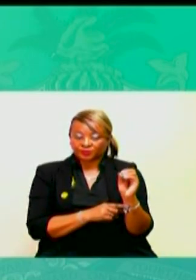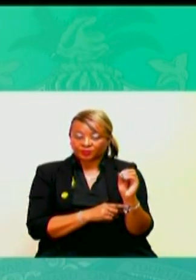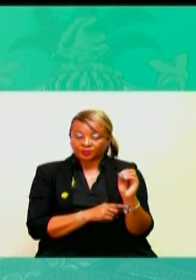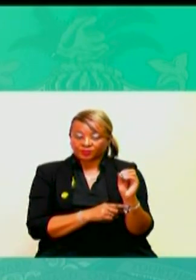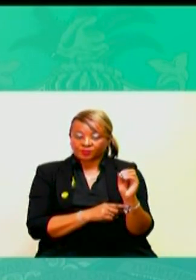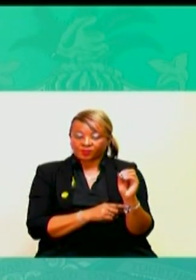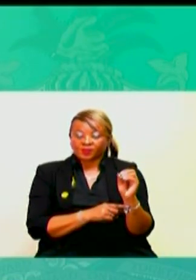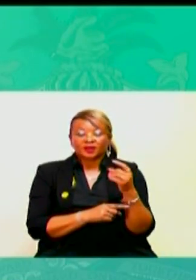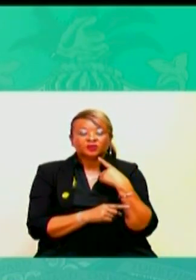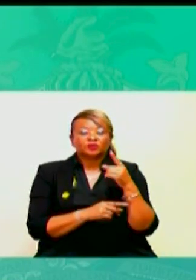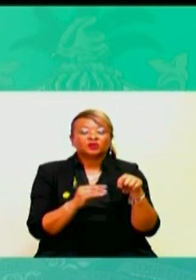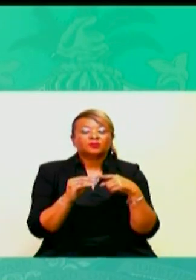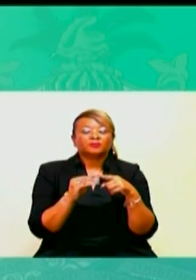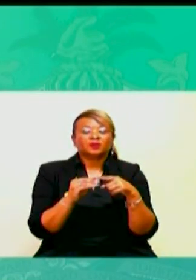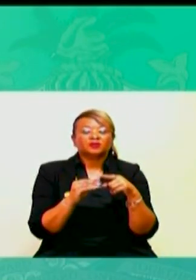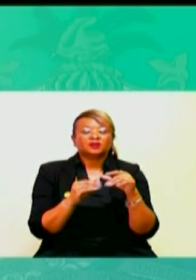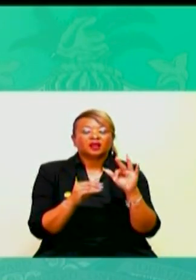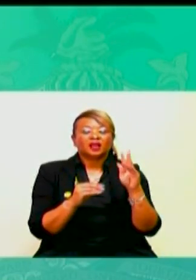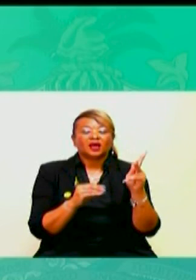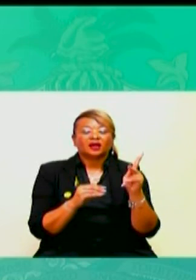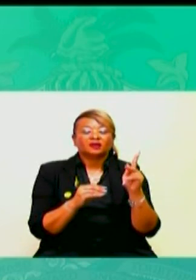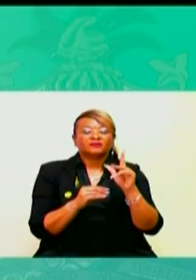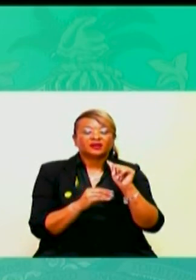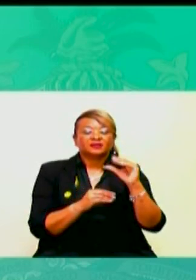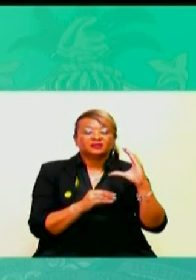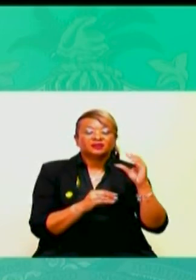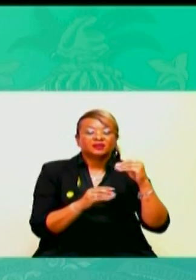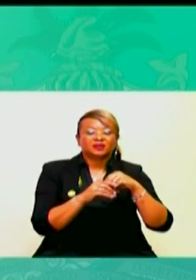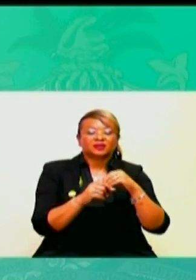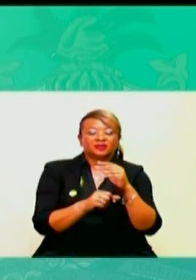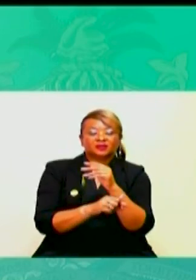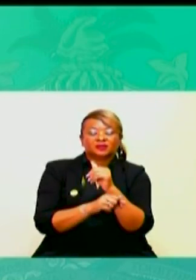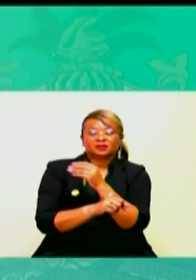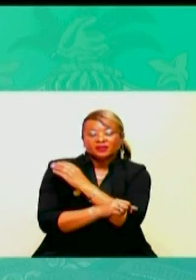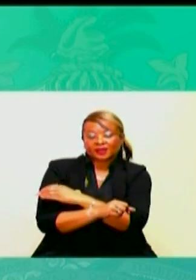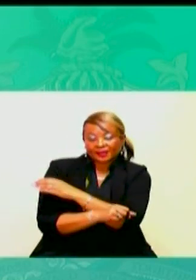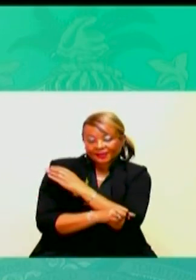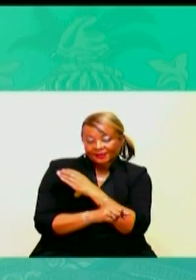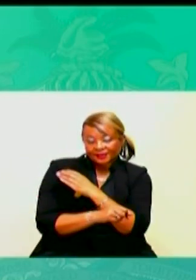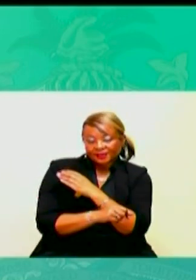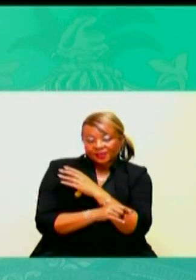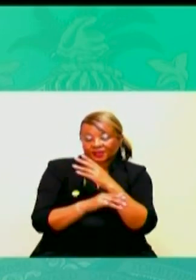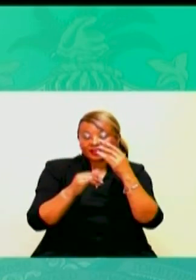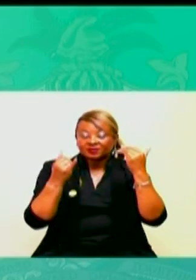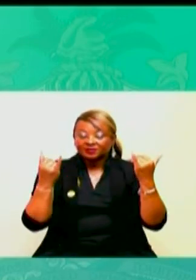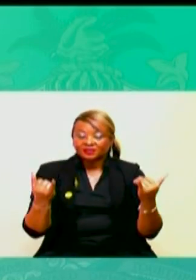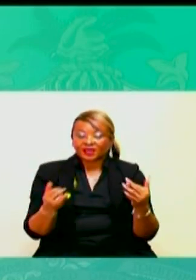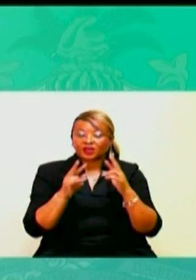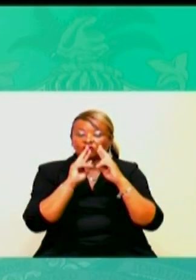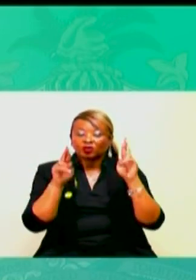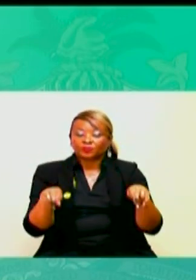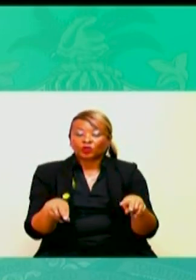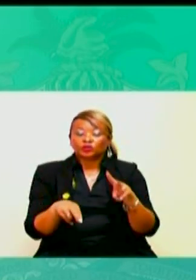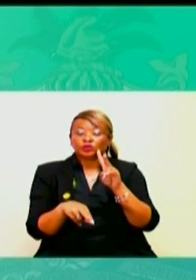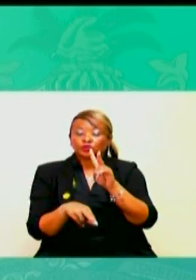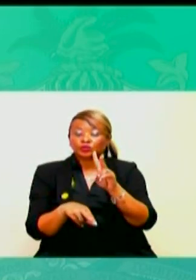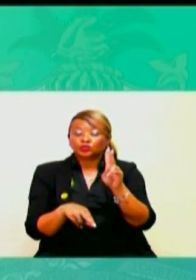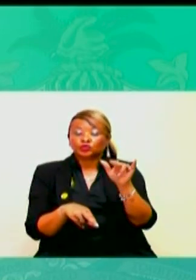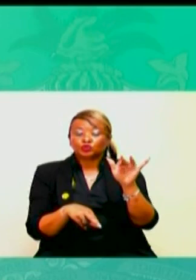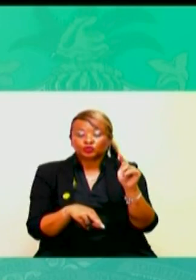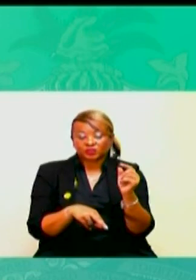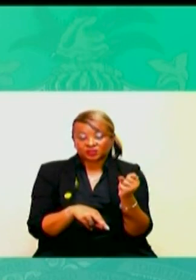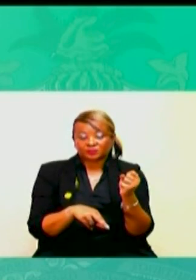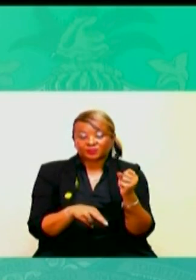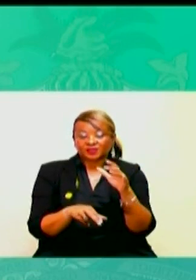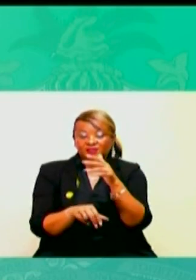I told you about the lack of proper air conditioning at the clinic in Grand Key, and today I can report that 2 units are being installed